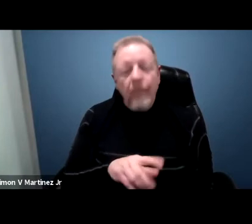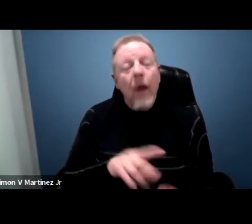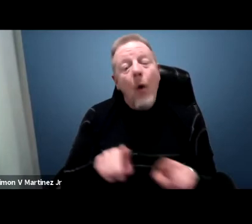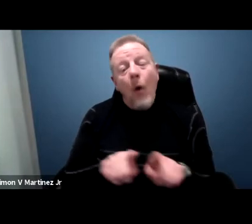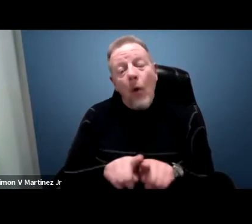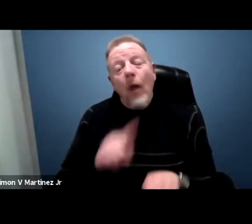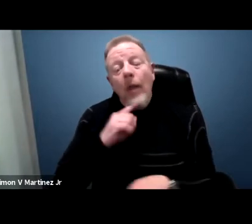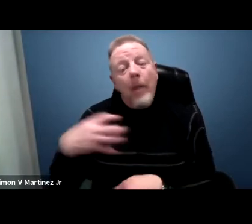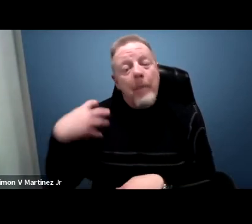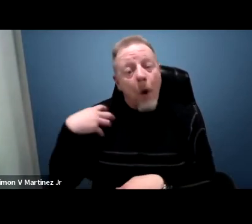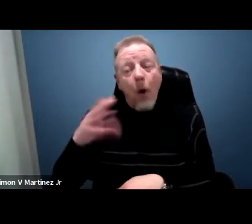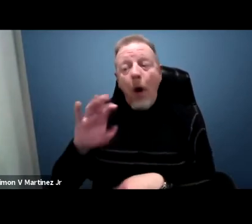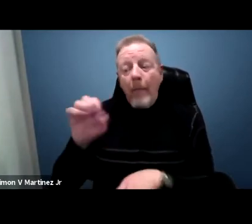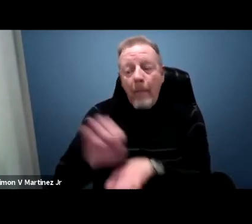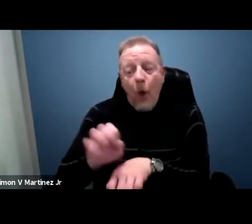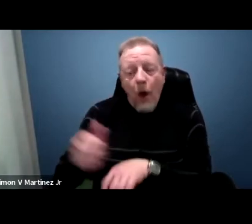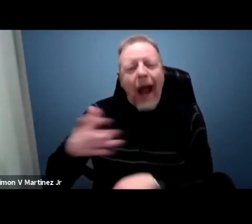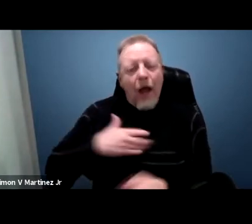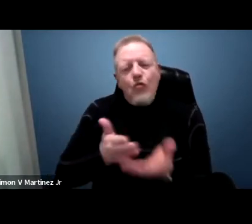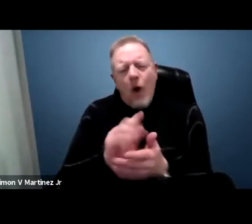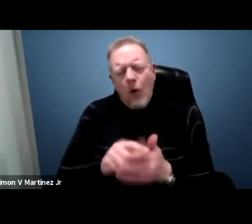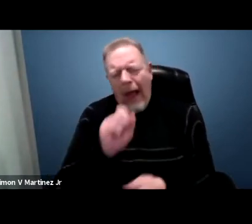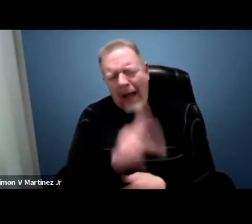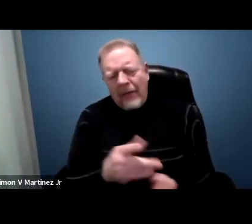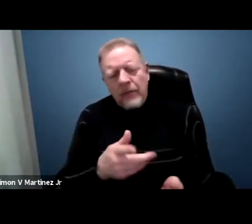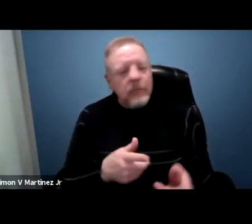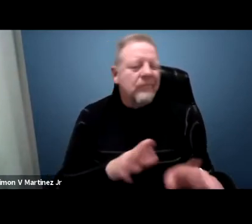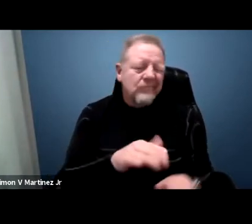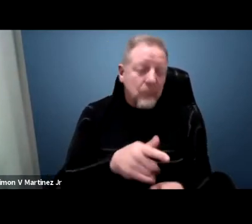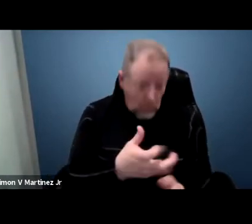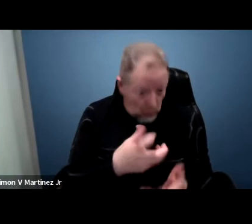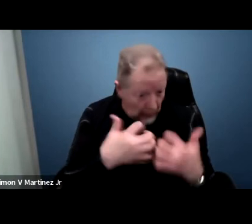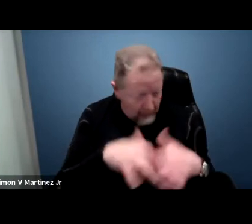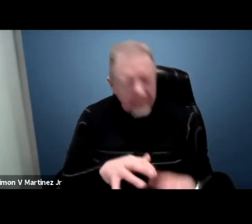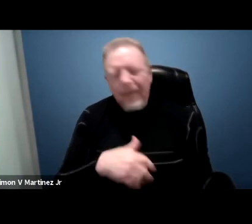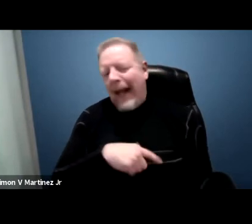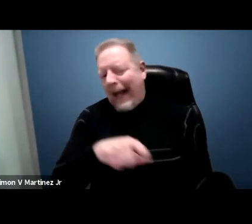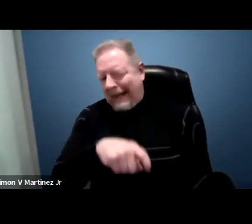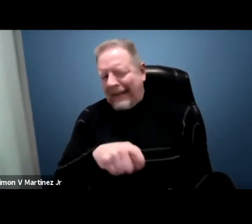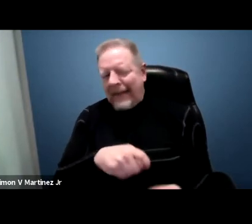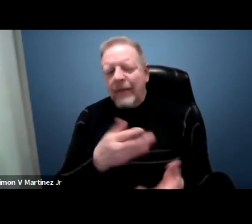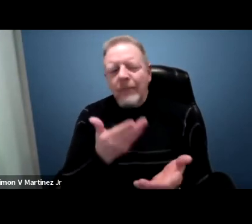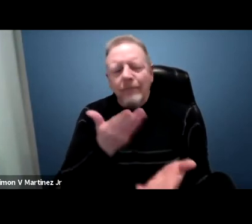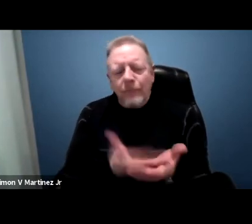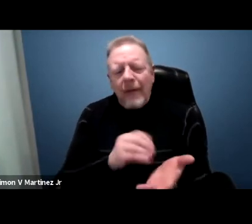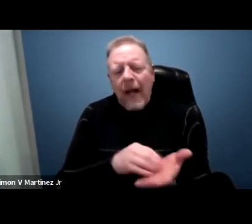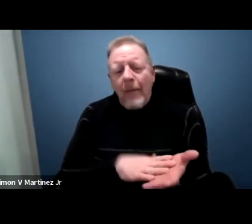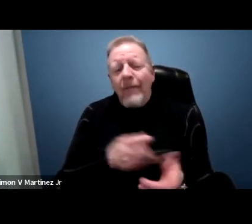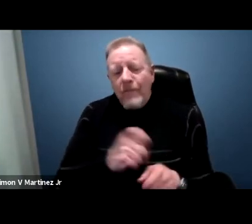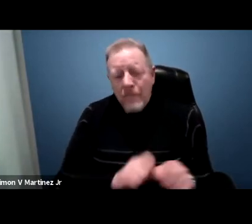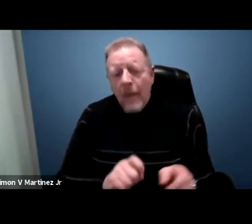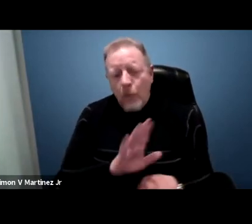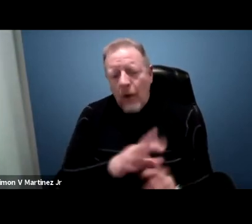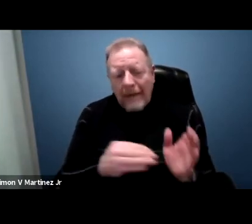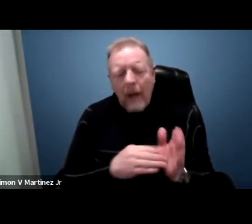has the right to ask for medical documentation to verify that there is an actual disability-related need for your accommodation, or